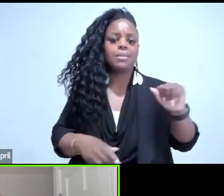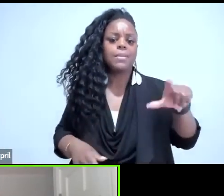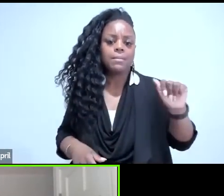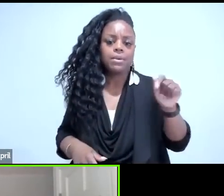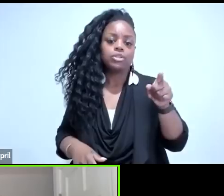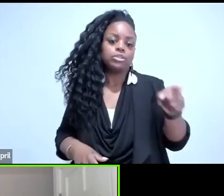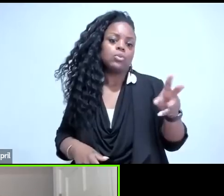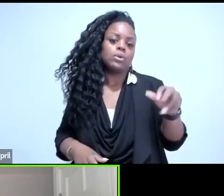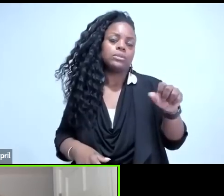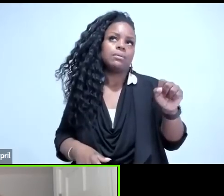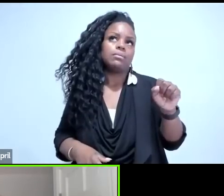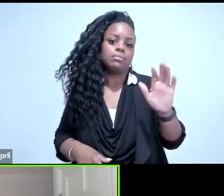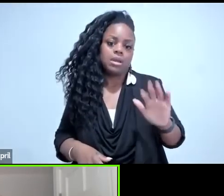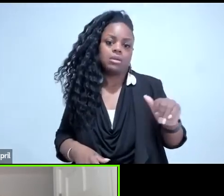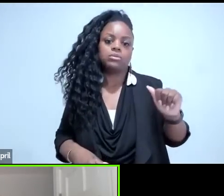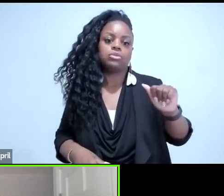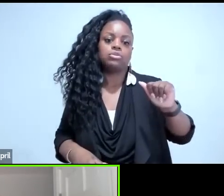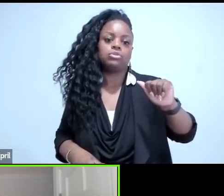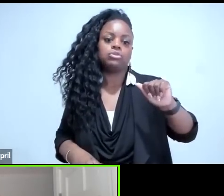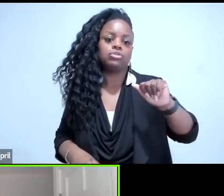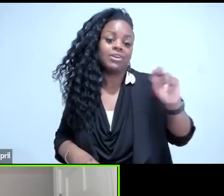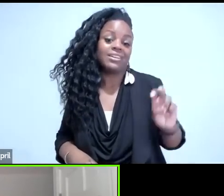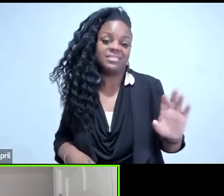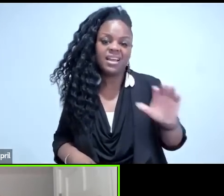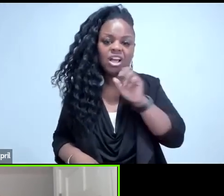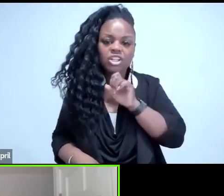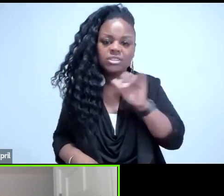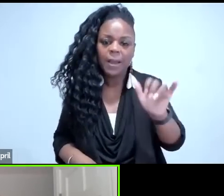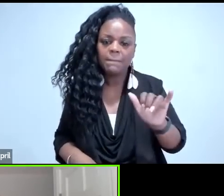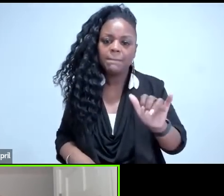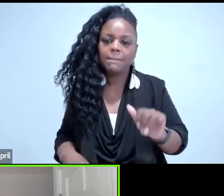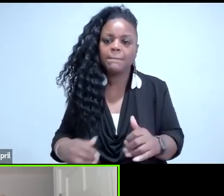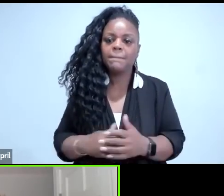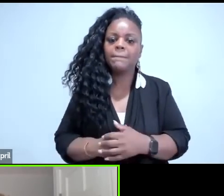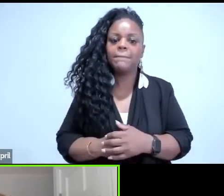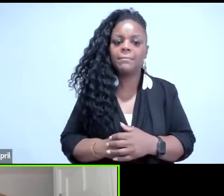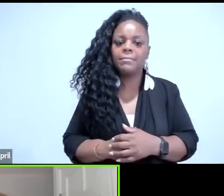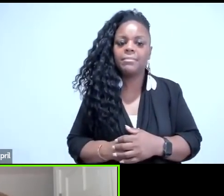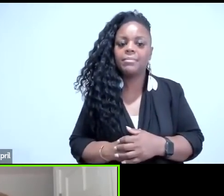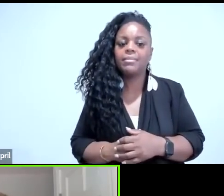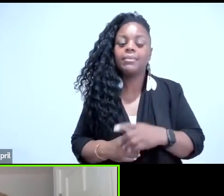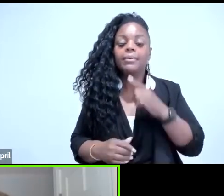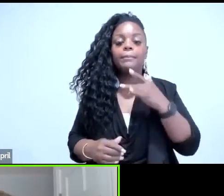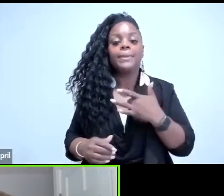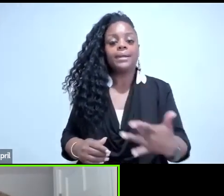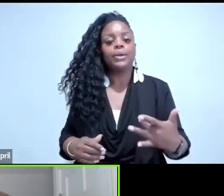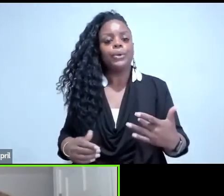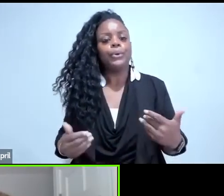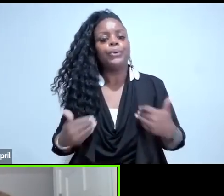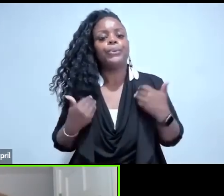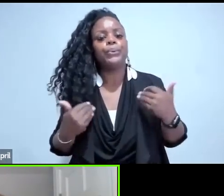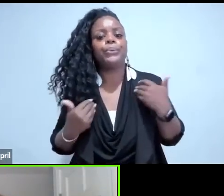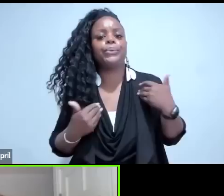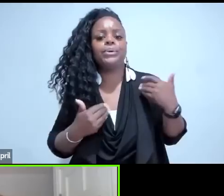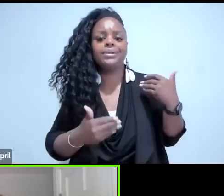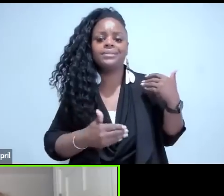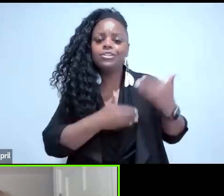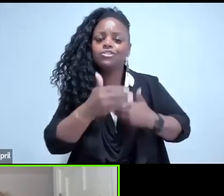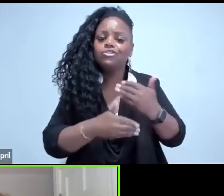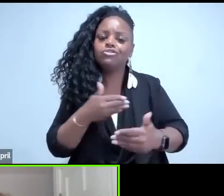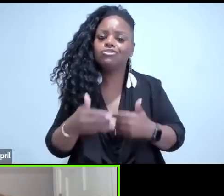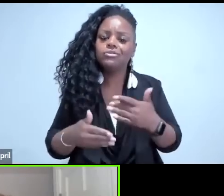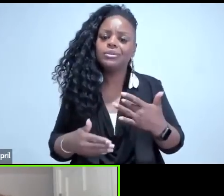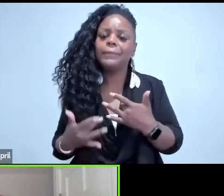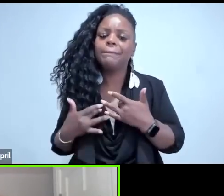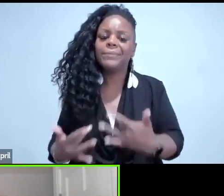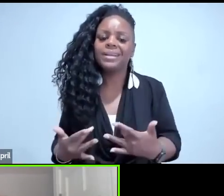it's often been the younger generation that at a critical moment steps forward to build something new